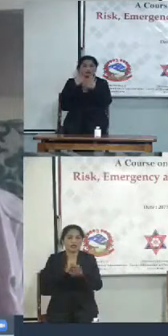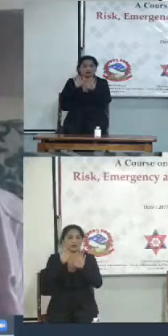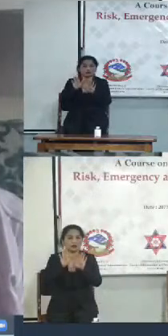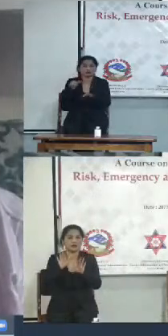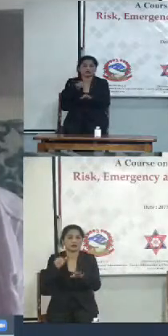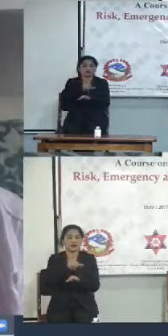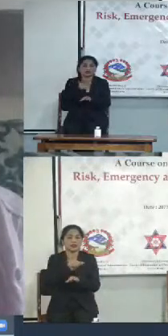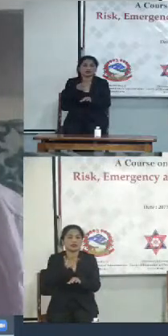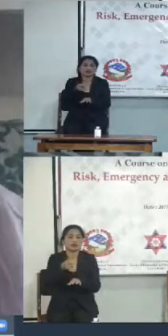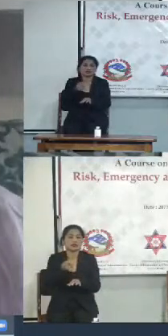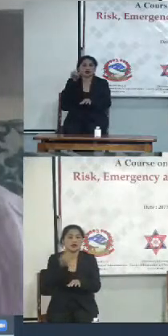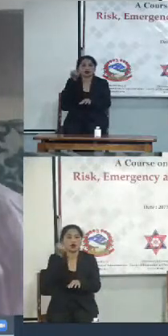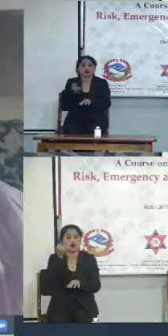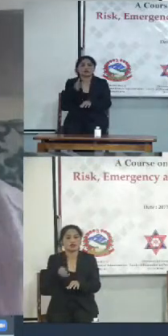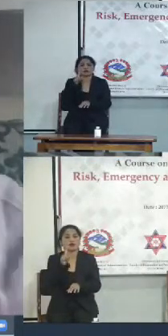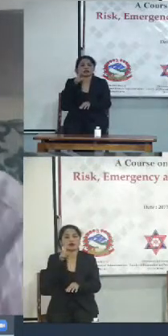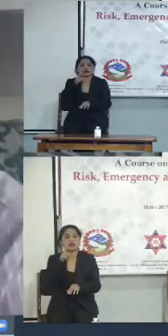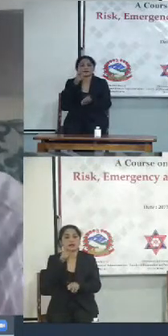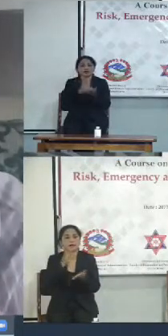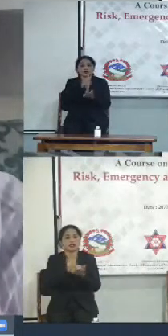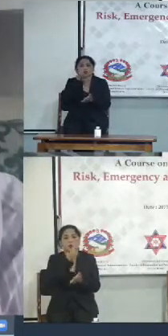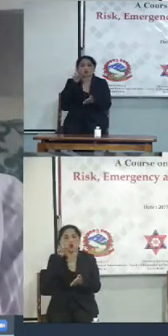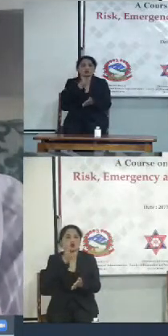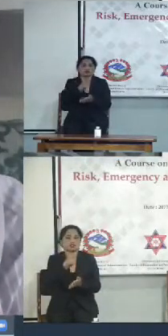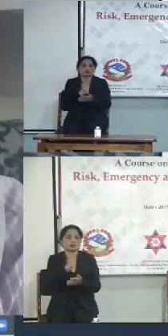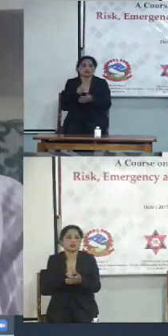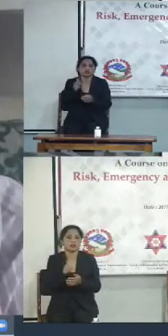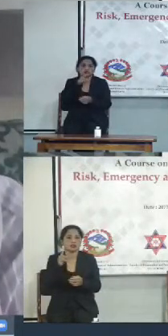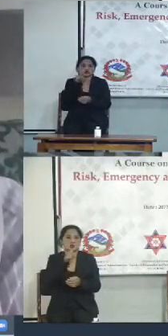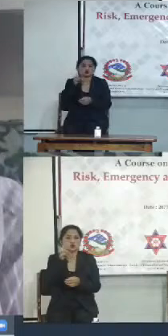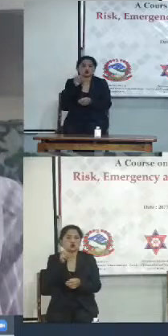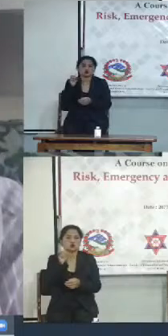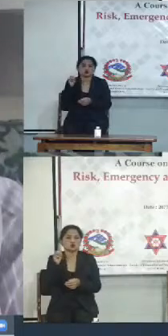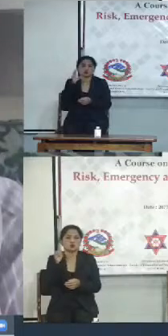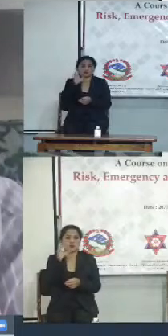he didn't introduce himself. He didn't introduce himself.